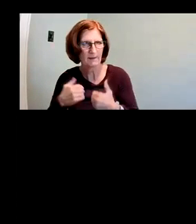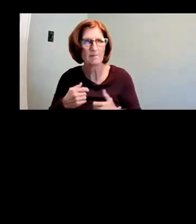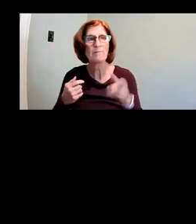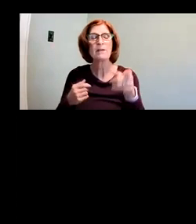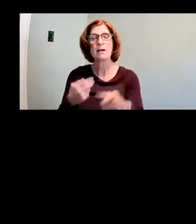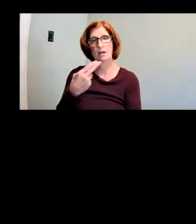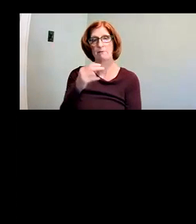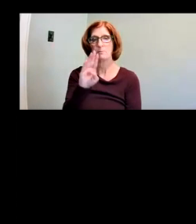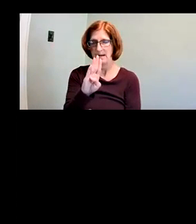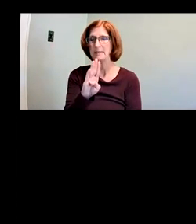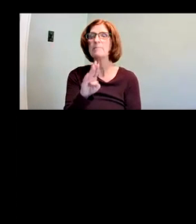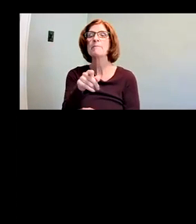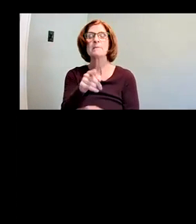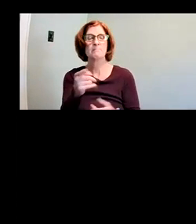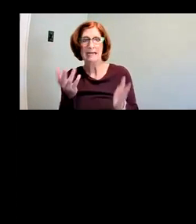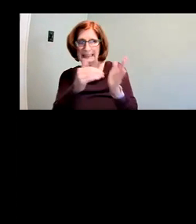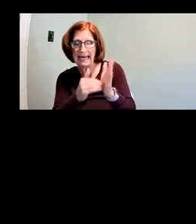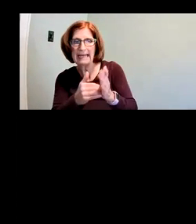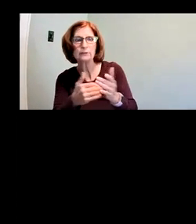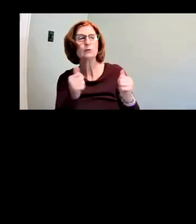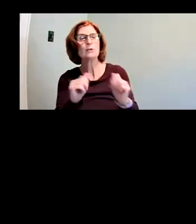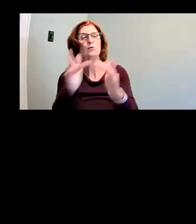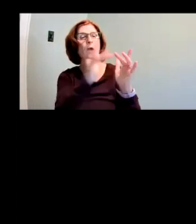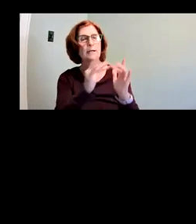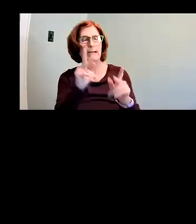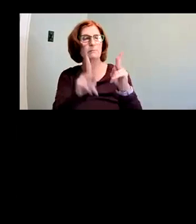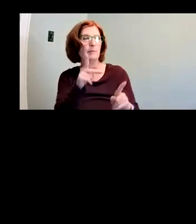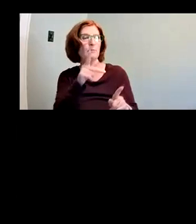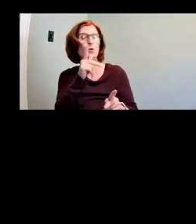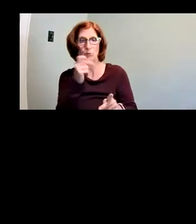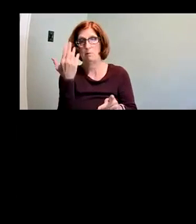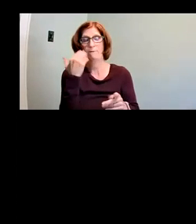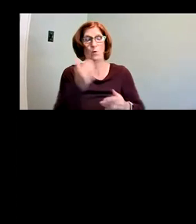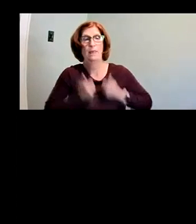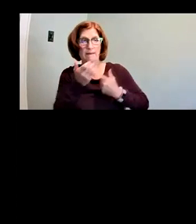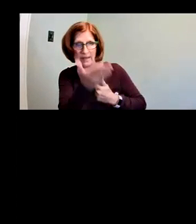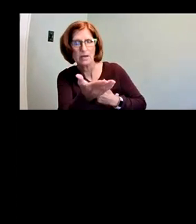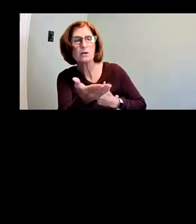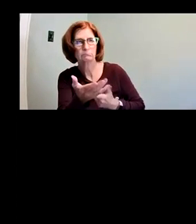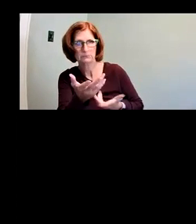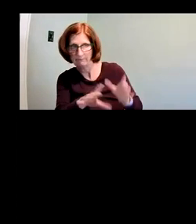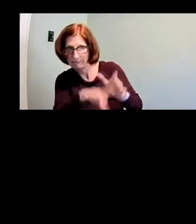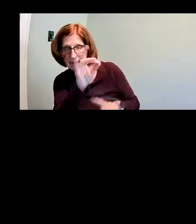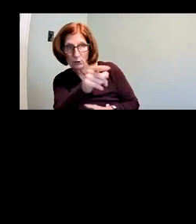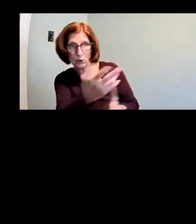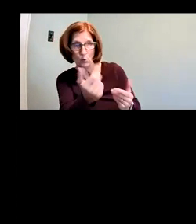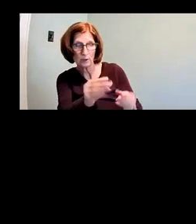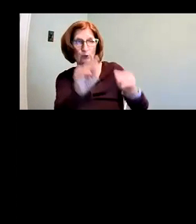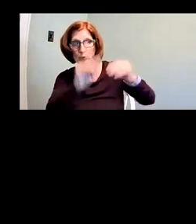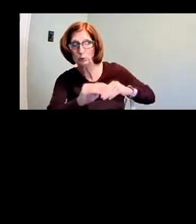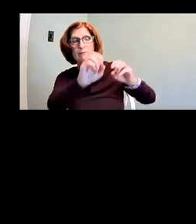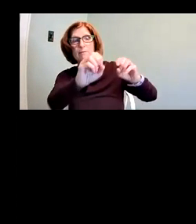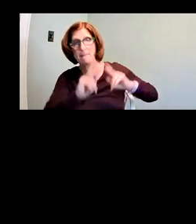similar efforts, engaging with Penn Plaza Support and Action Coalition throughout the project's pre-development process. Trek's posted banners at the